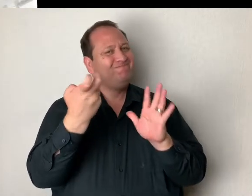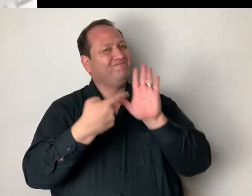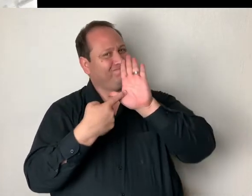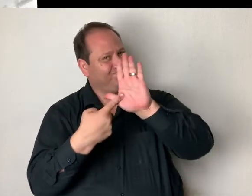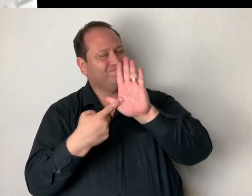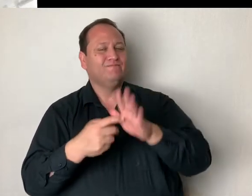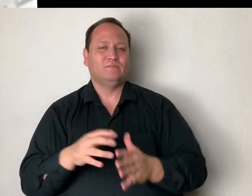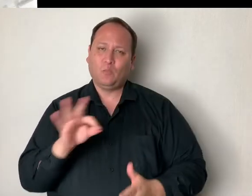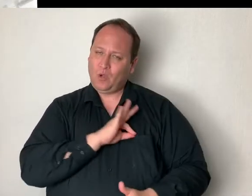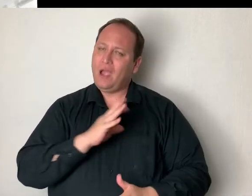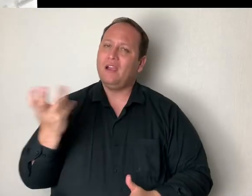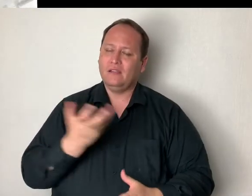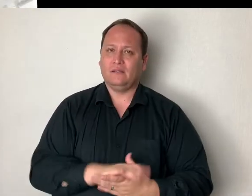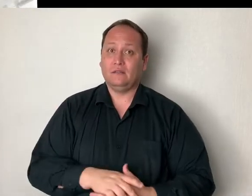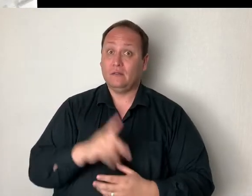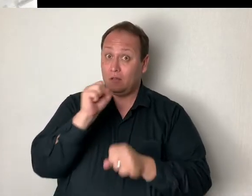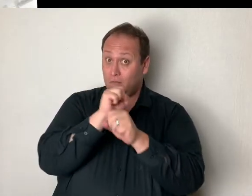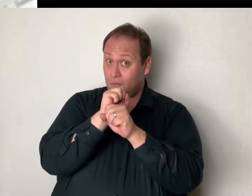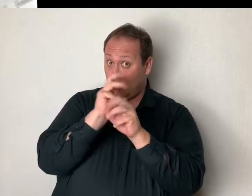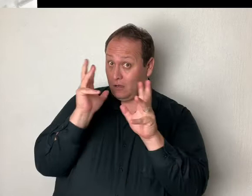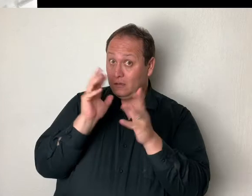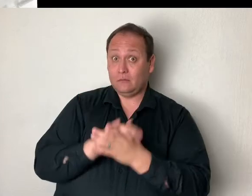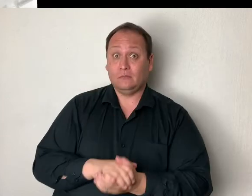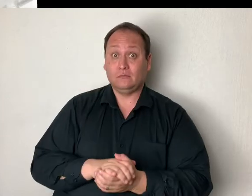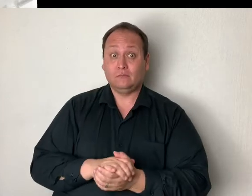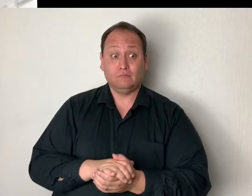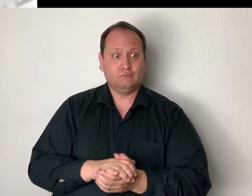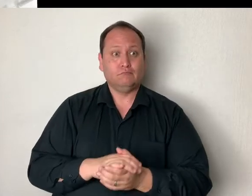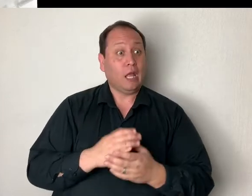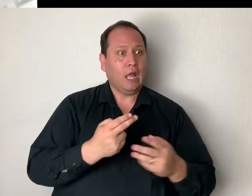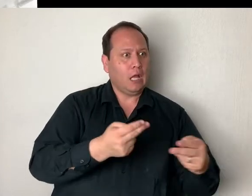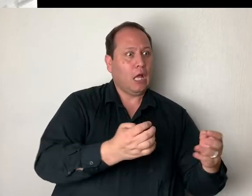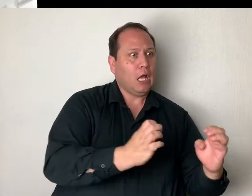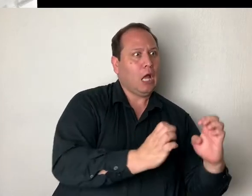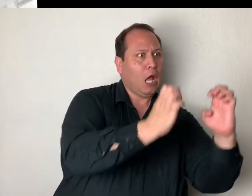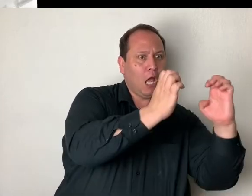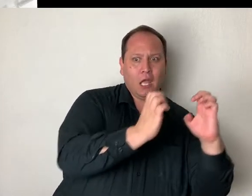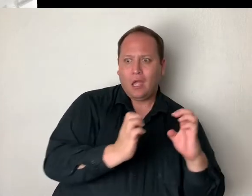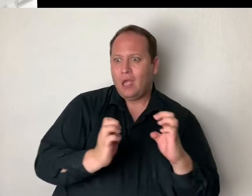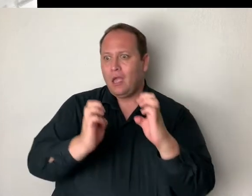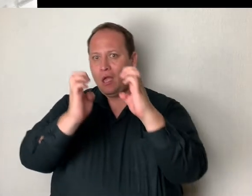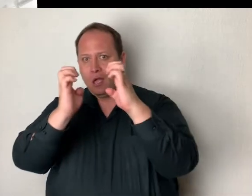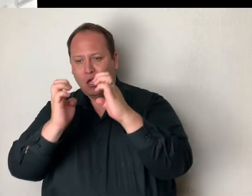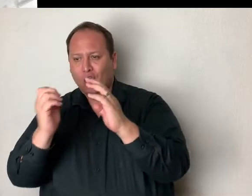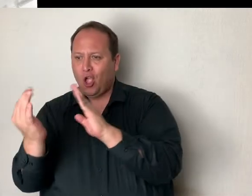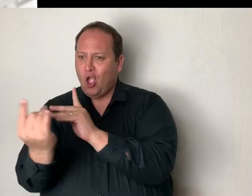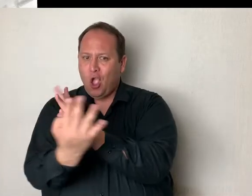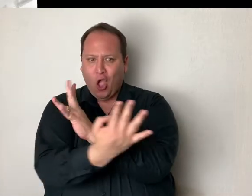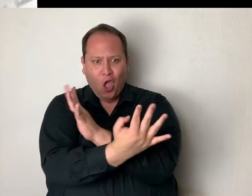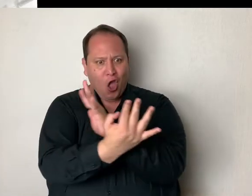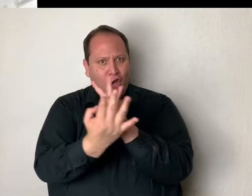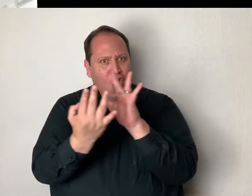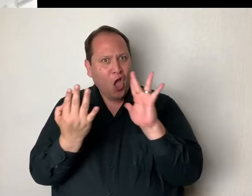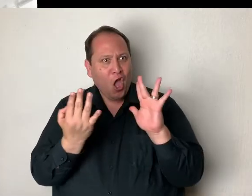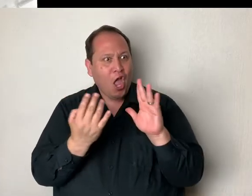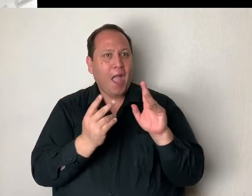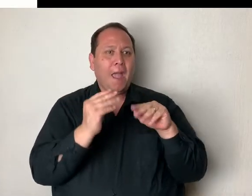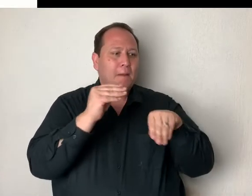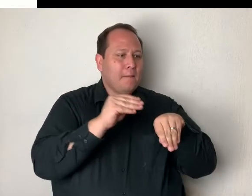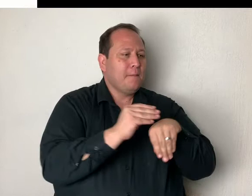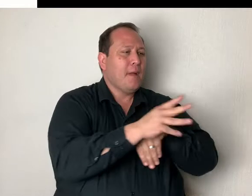Imagine these buildings trickling through and the boardwalk trickling through along the beach.